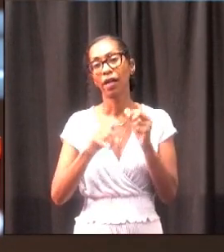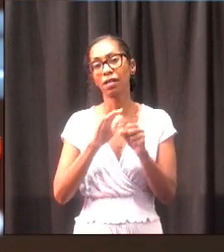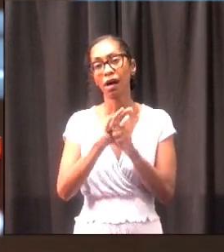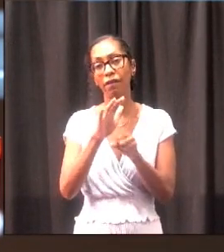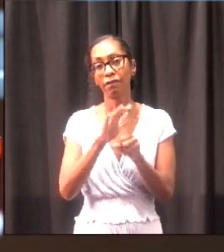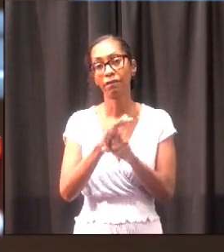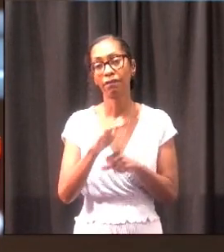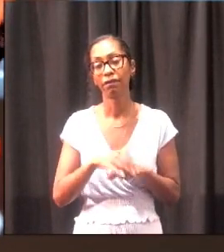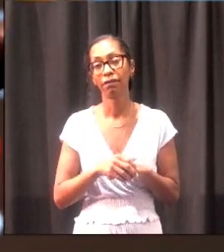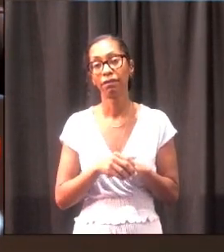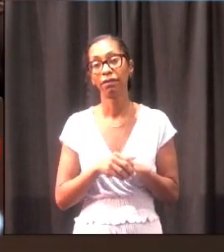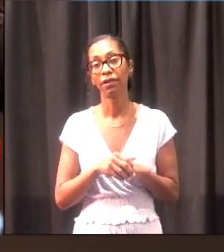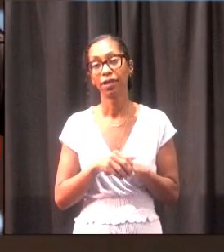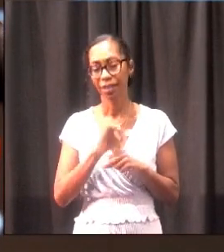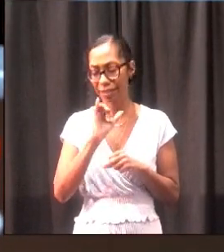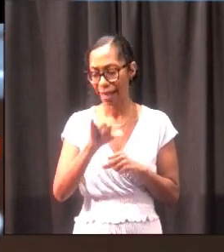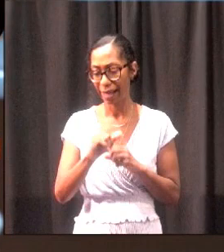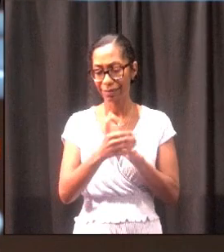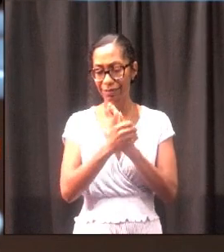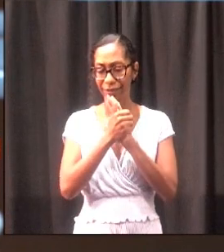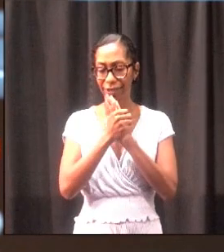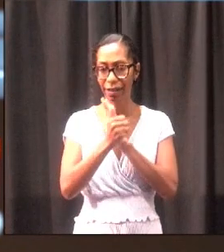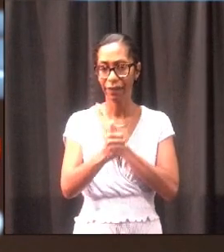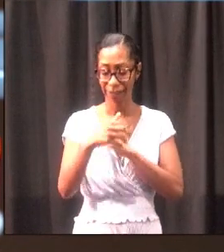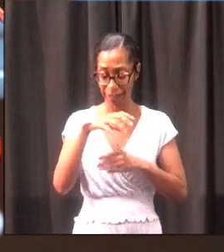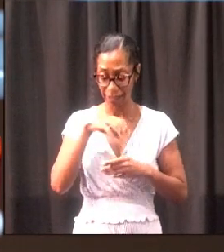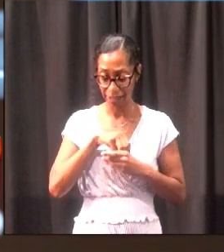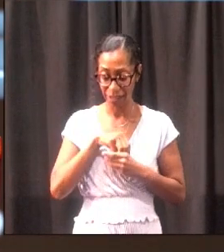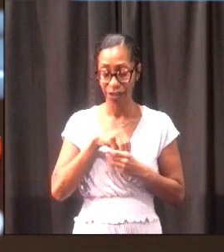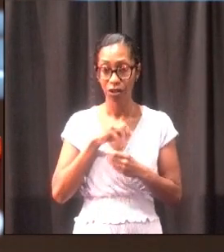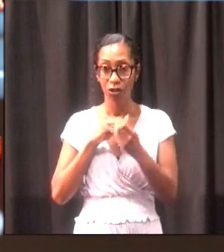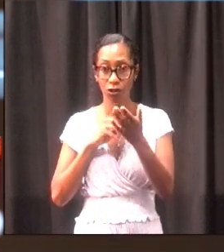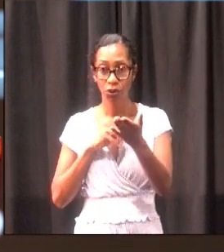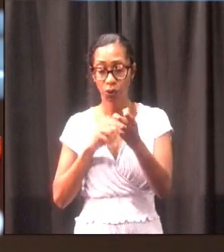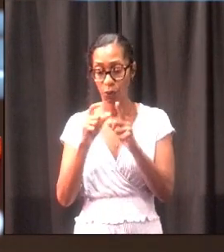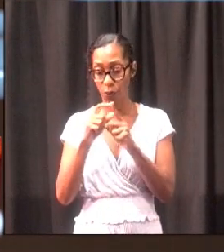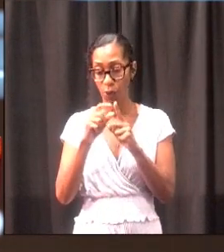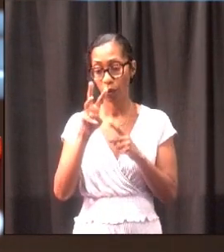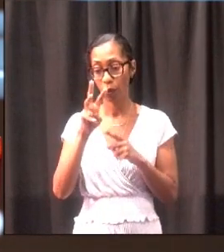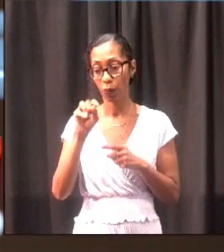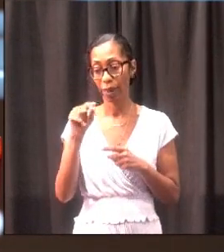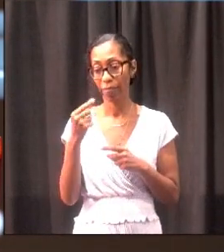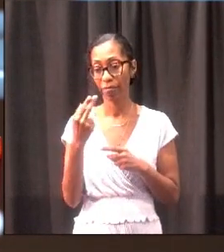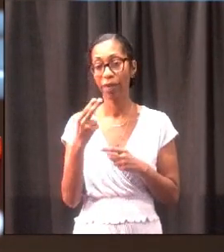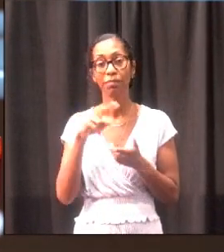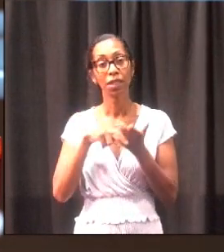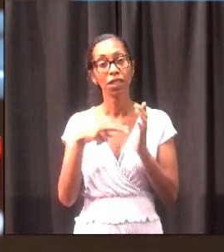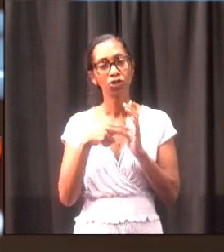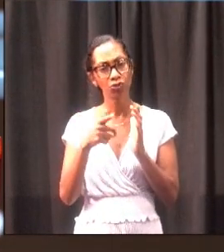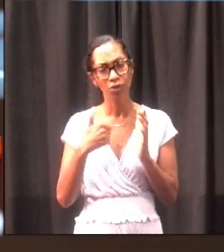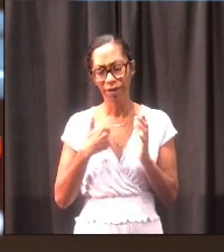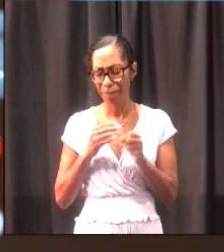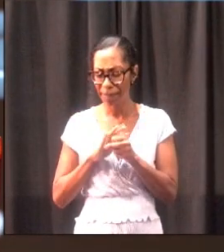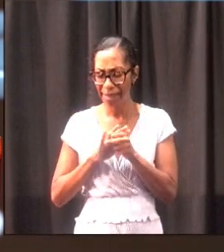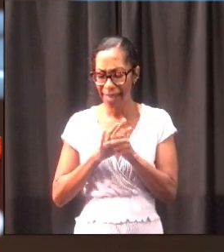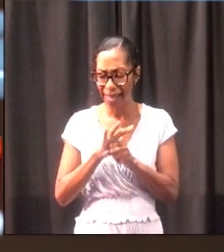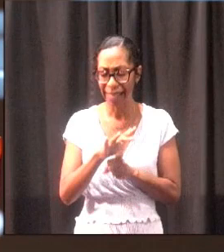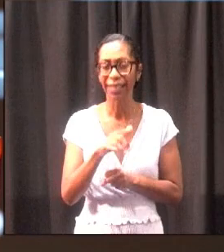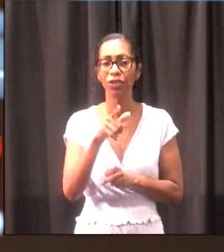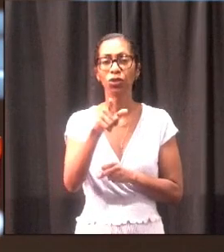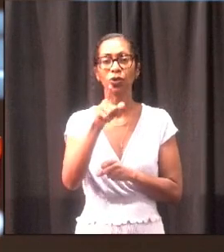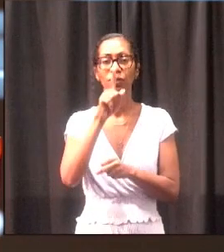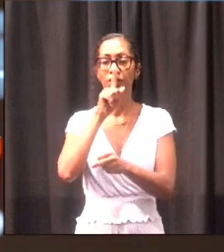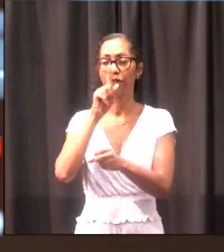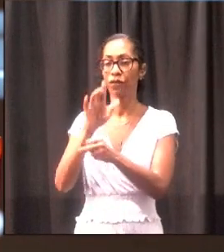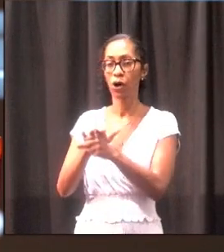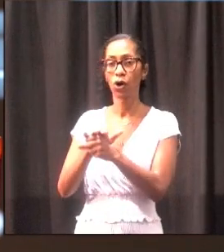gift that is in you. That's what that word wealth there means. And then you are established. You are confirmed